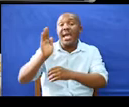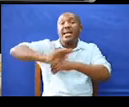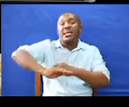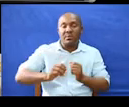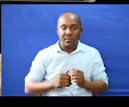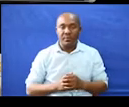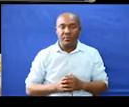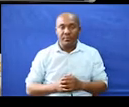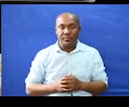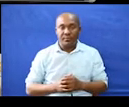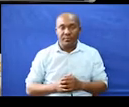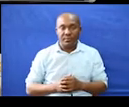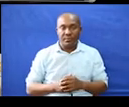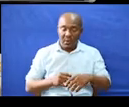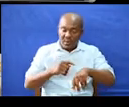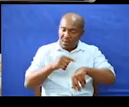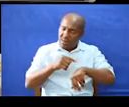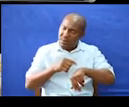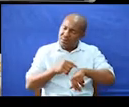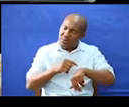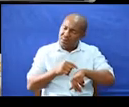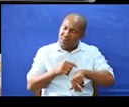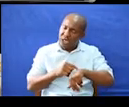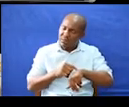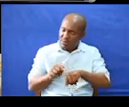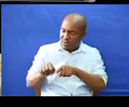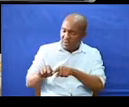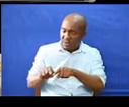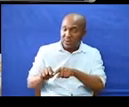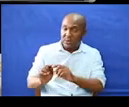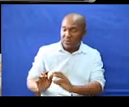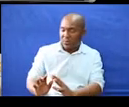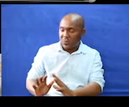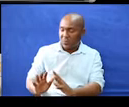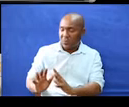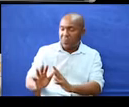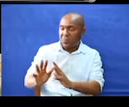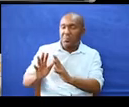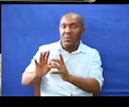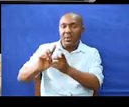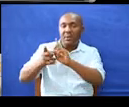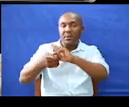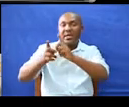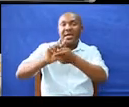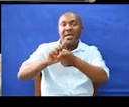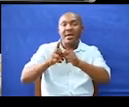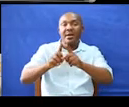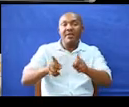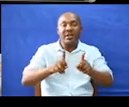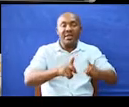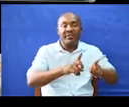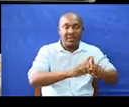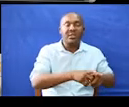In the time this would produce organisms of different forms,